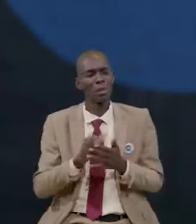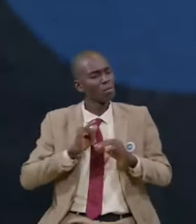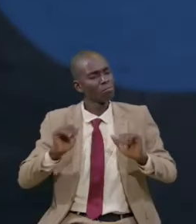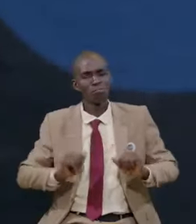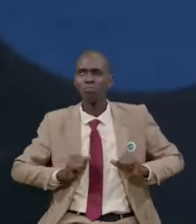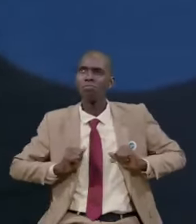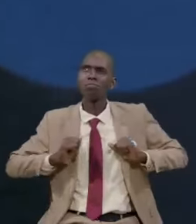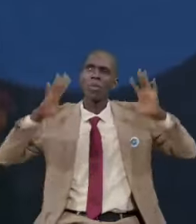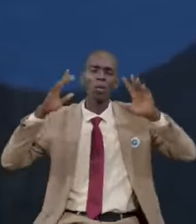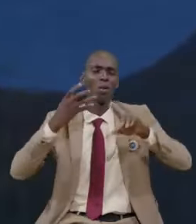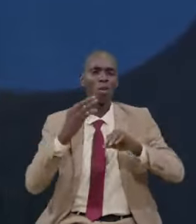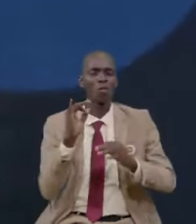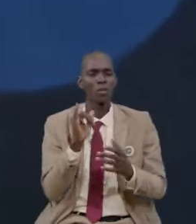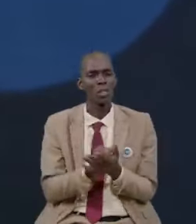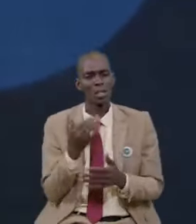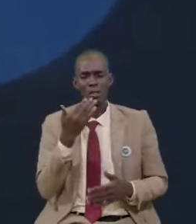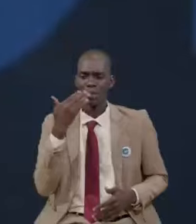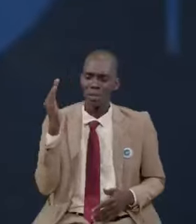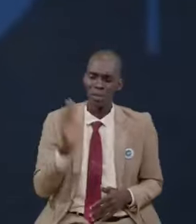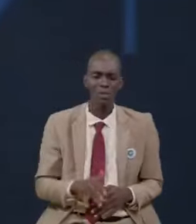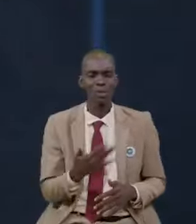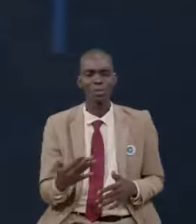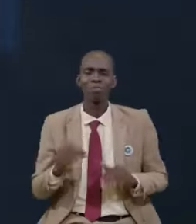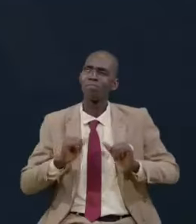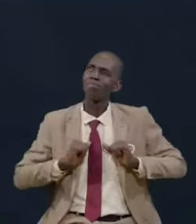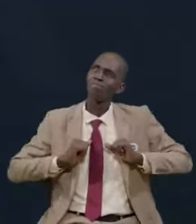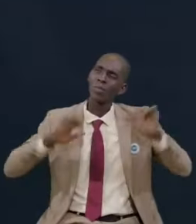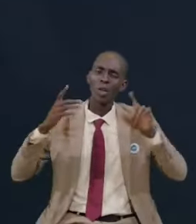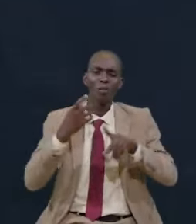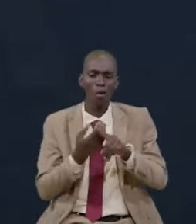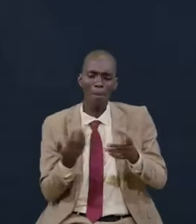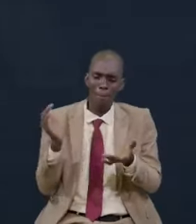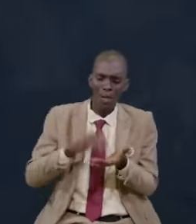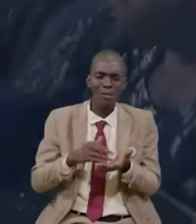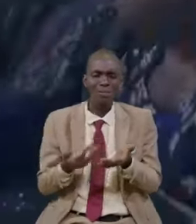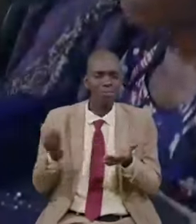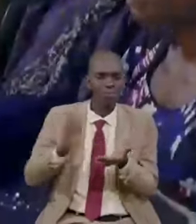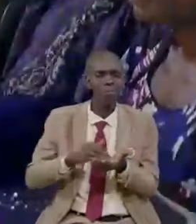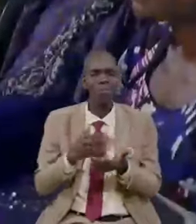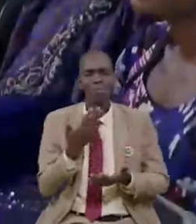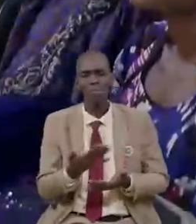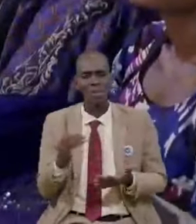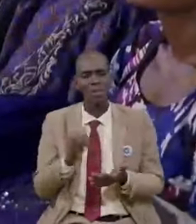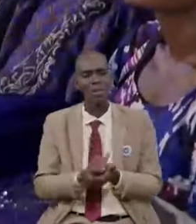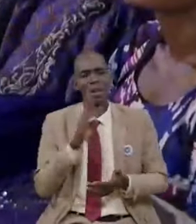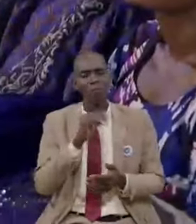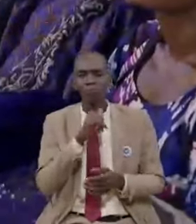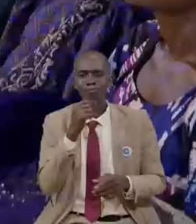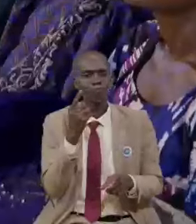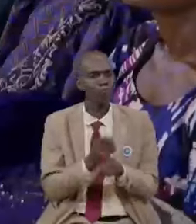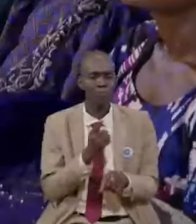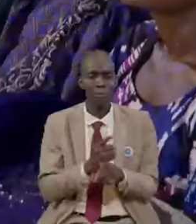Enough of repeating things that were not right. Even the things that I knew will